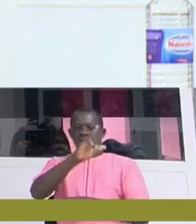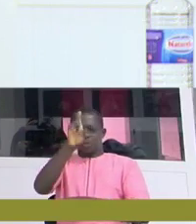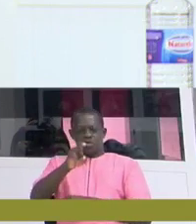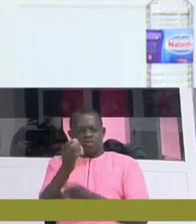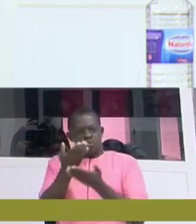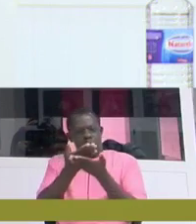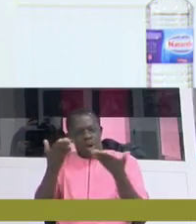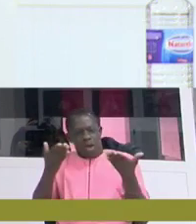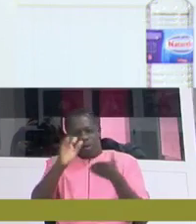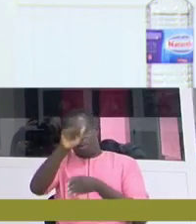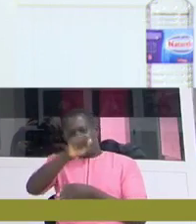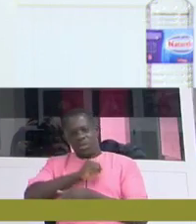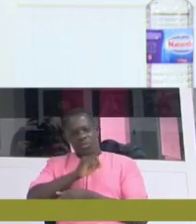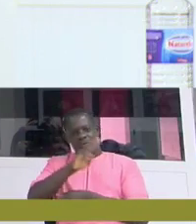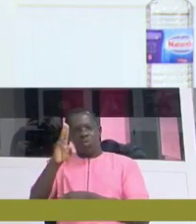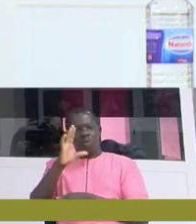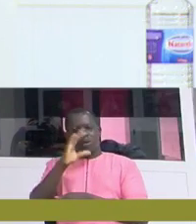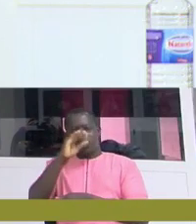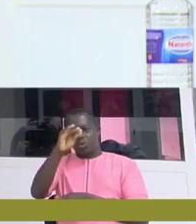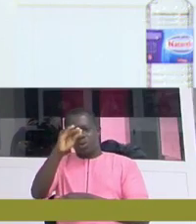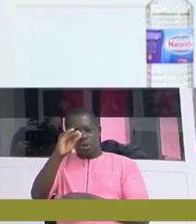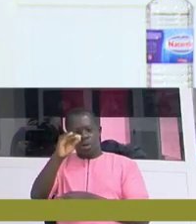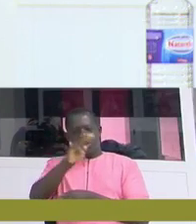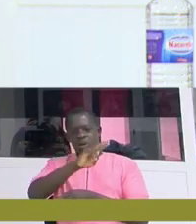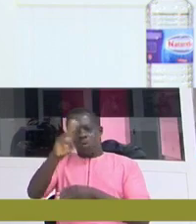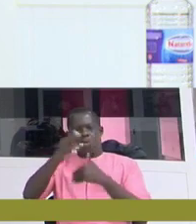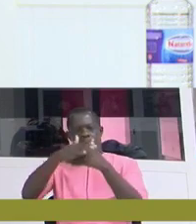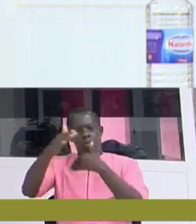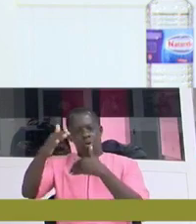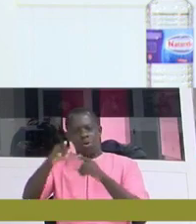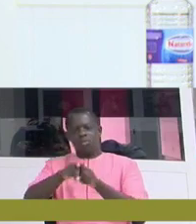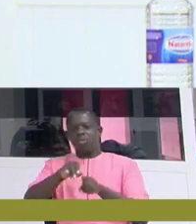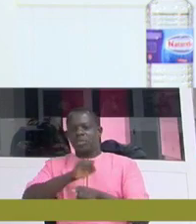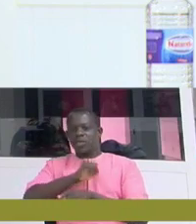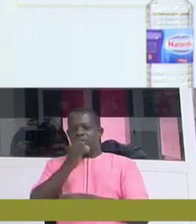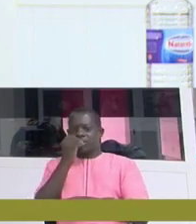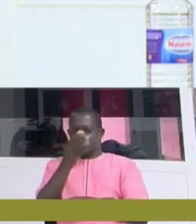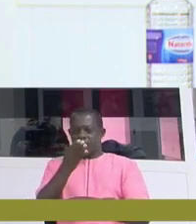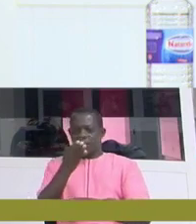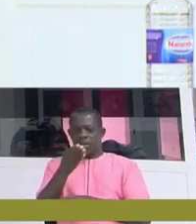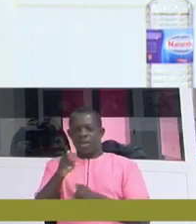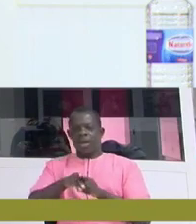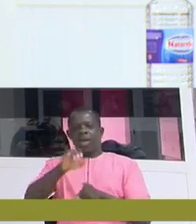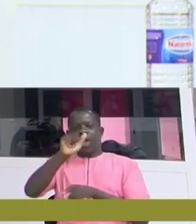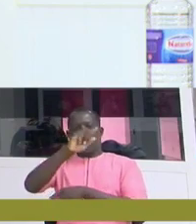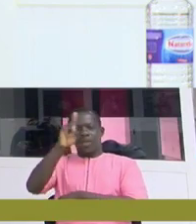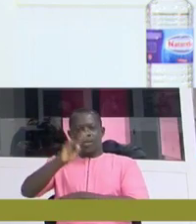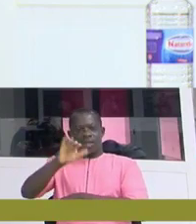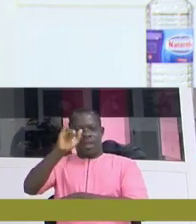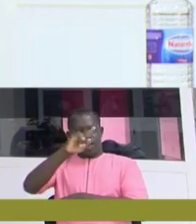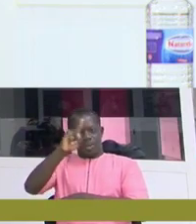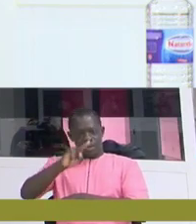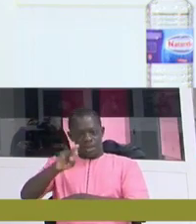why would you not speak anymore? Jalamang. It said to me that Assis is our